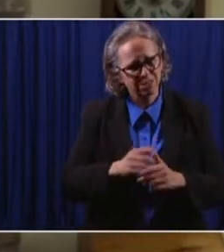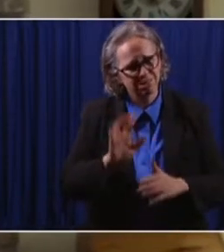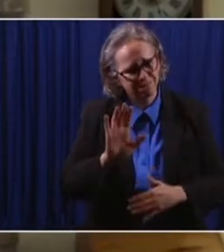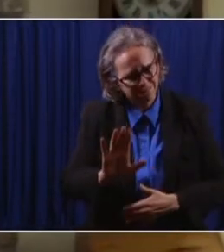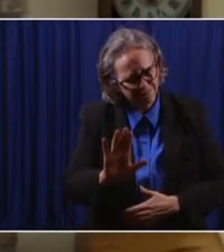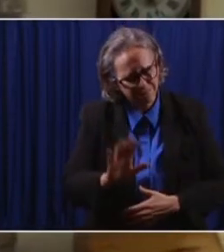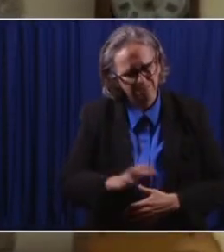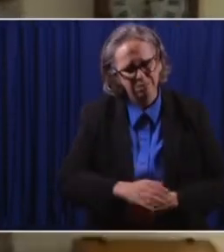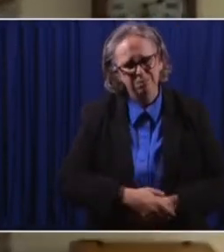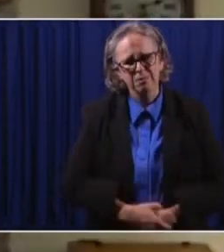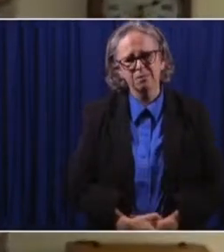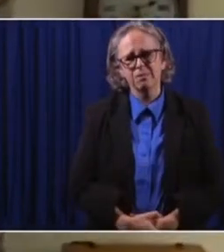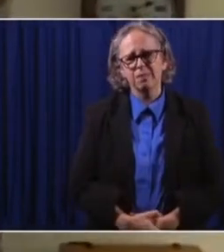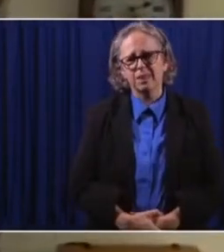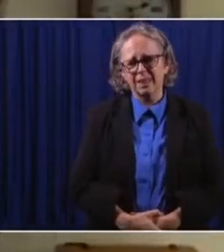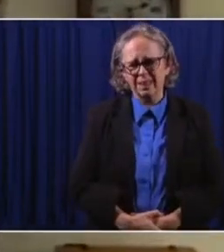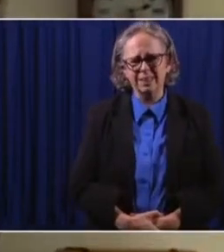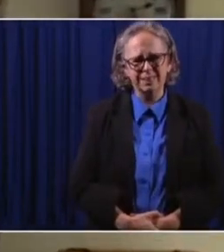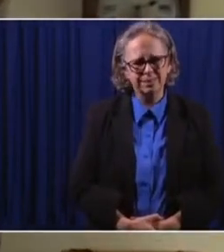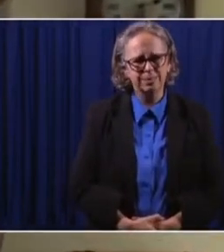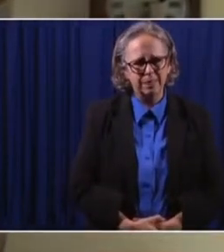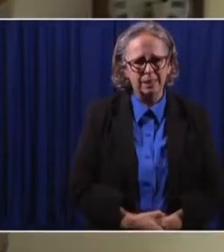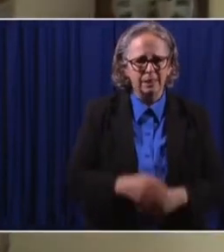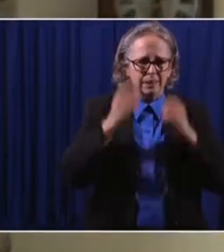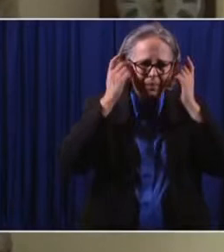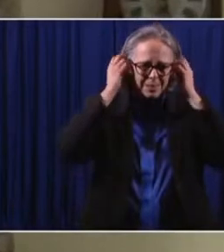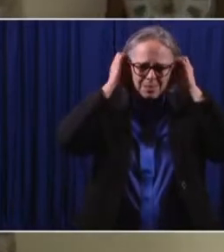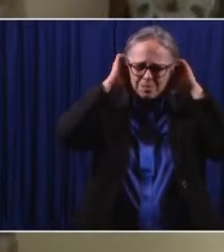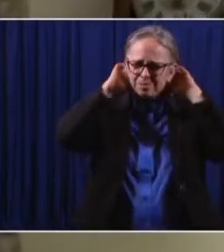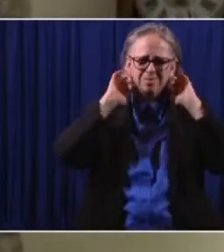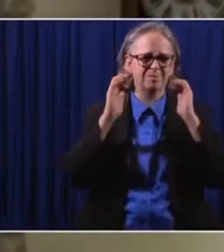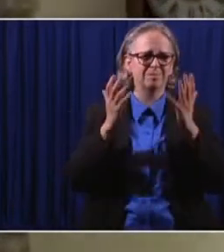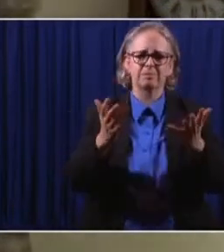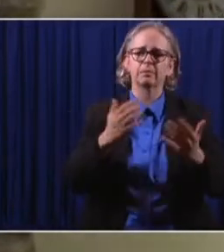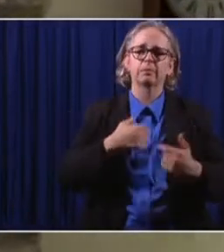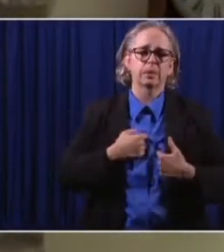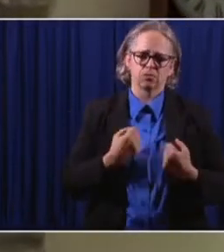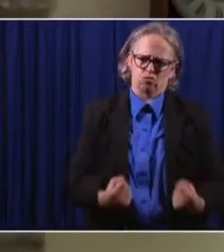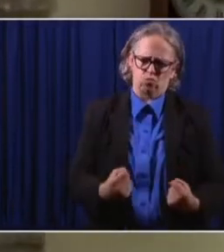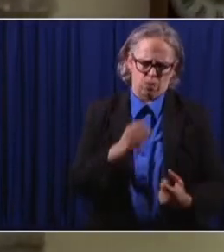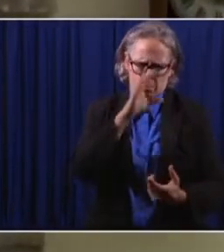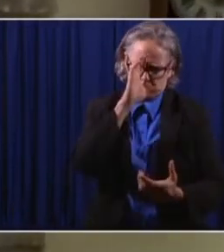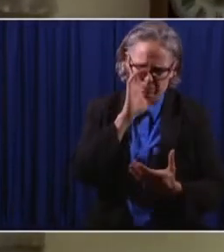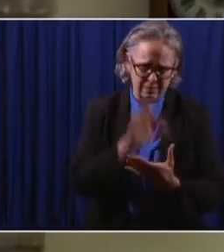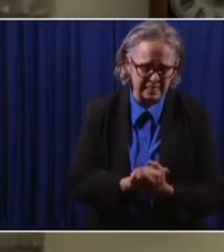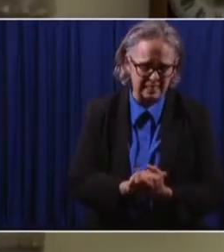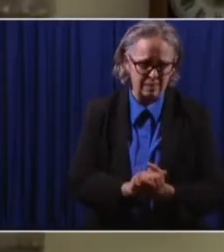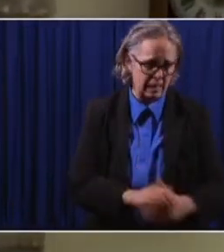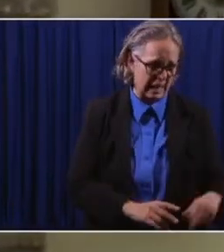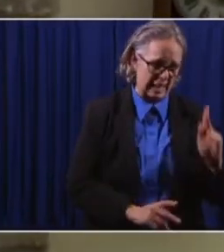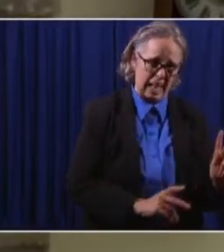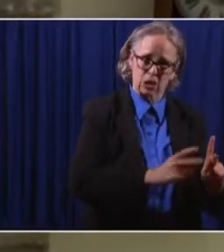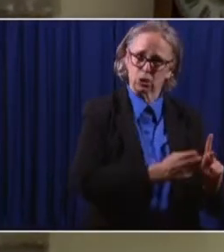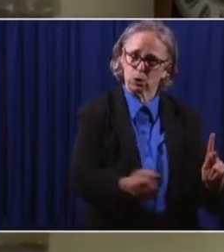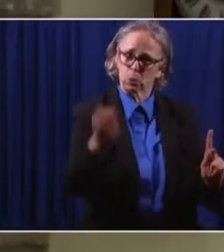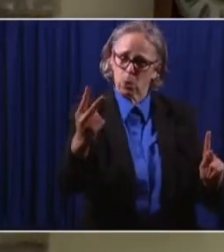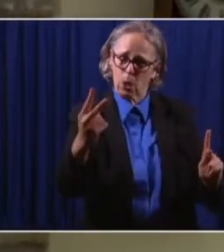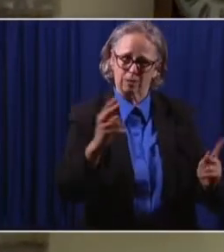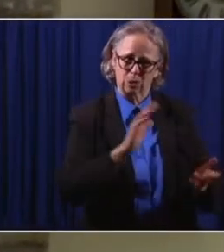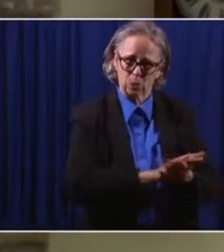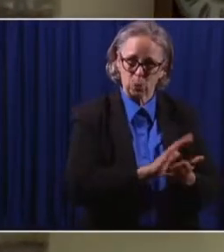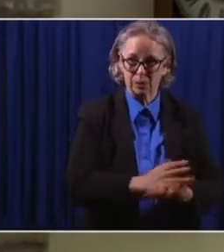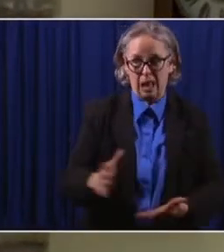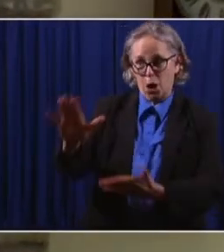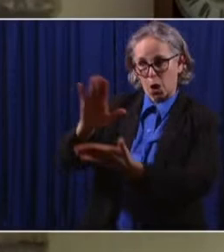I truly believe that our schools, K through 12 schools, our colleges, our universities planned for